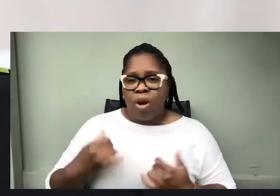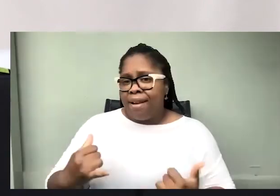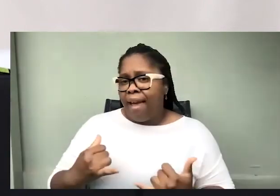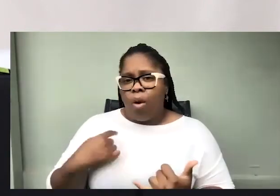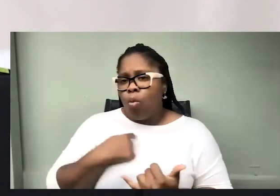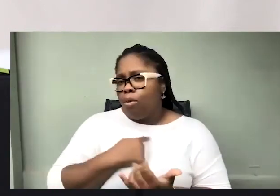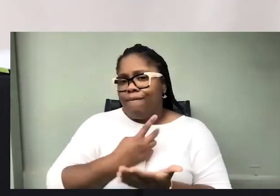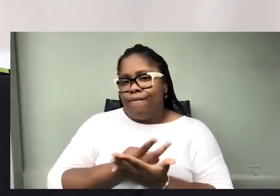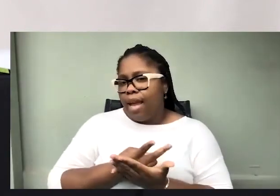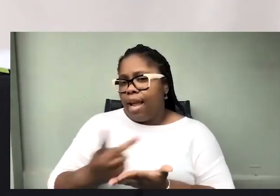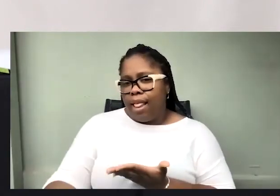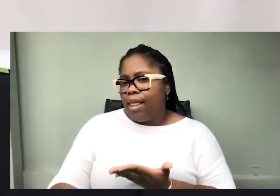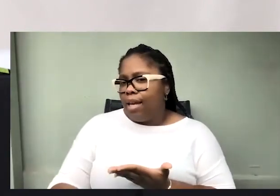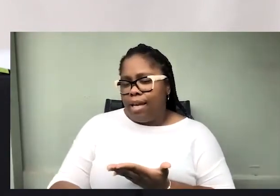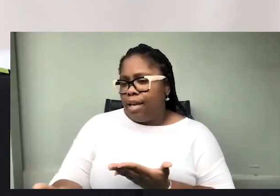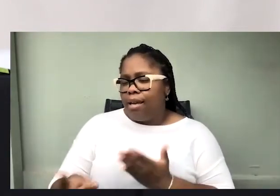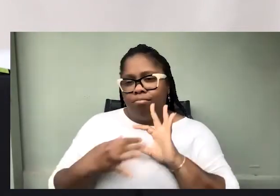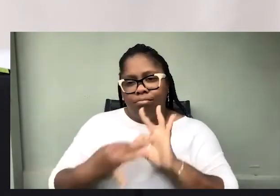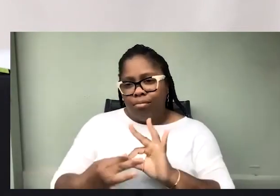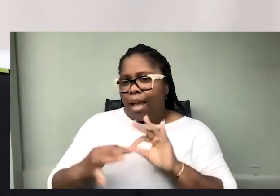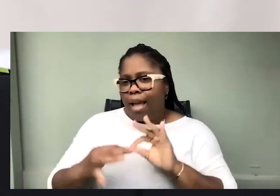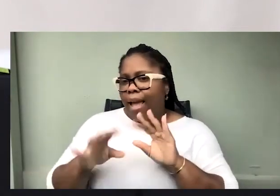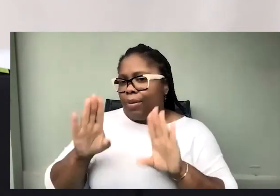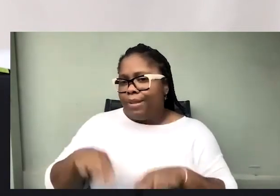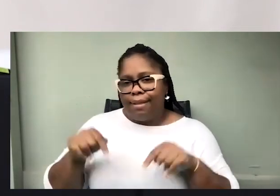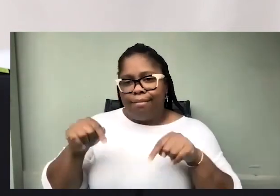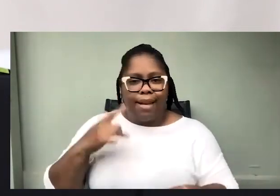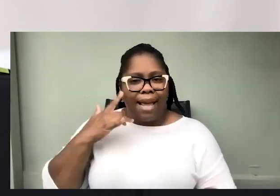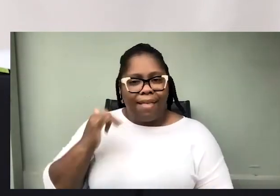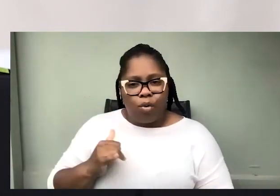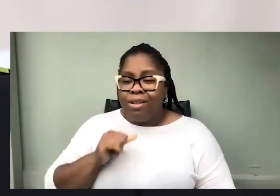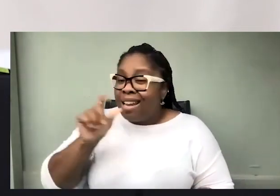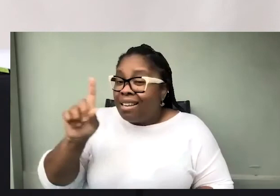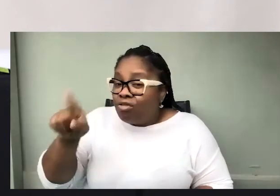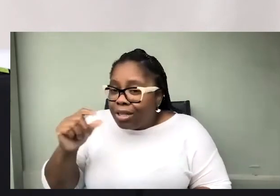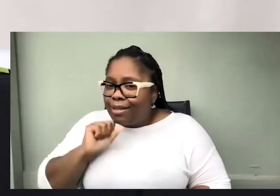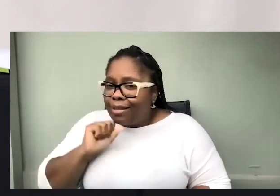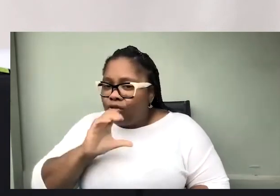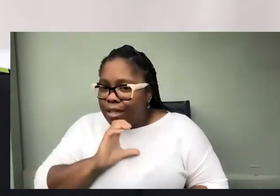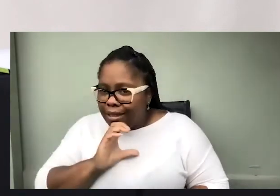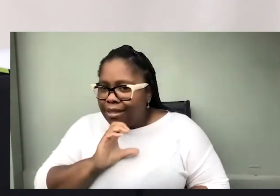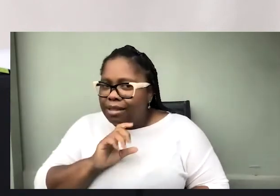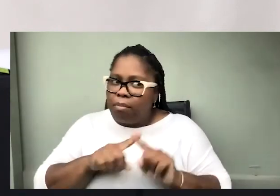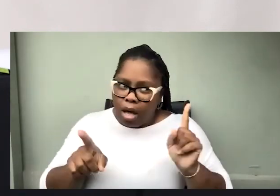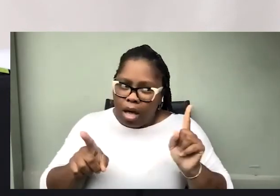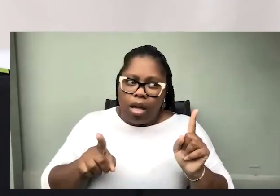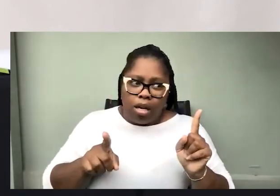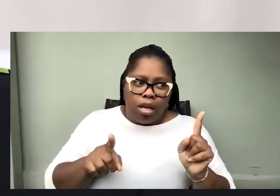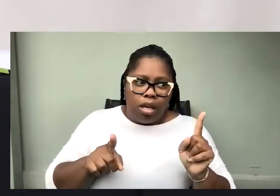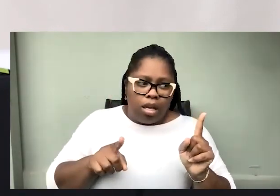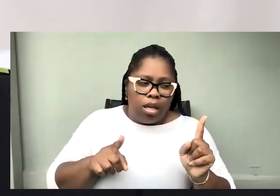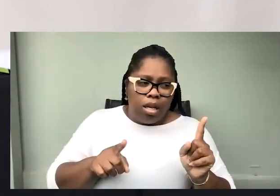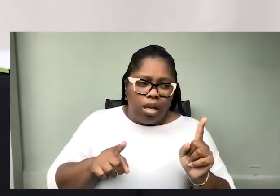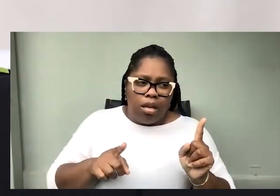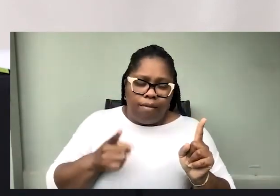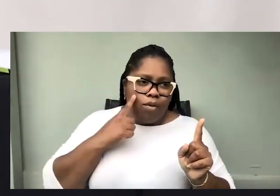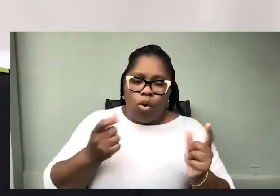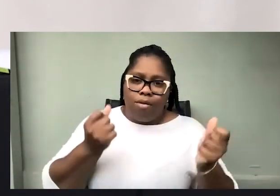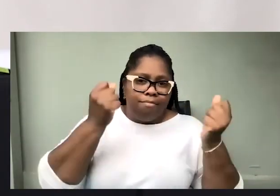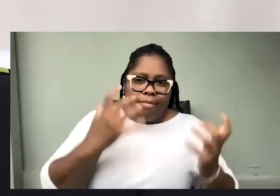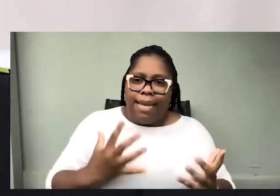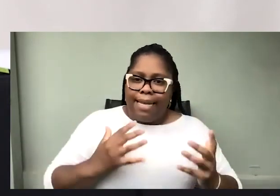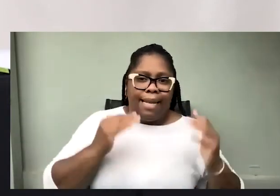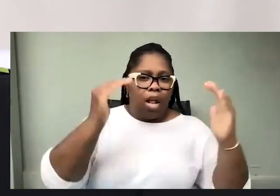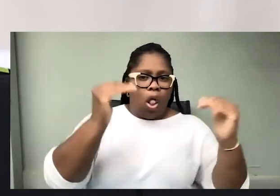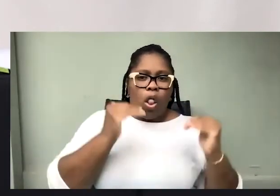we start to look at housing in California. It's not just for our seniors, but it's also for many of our